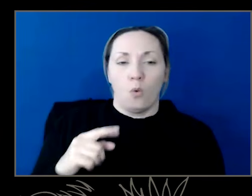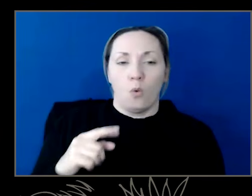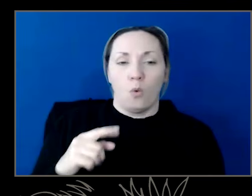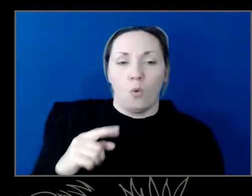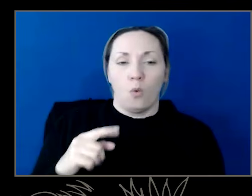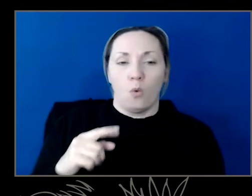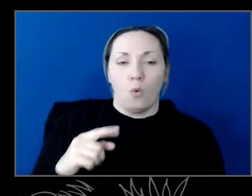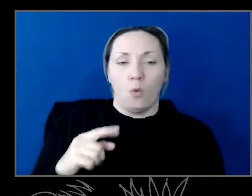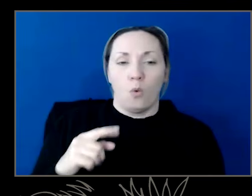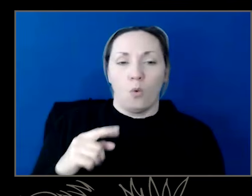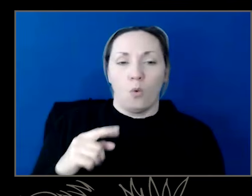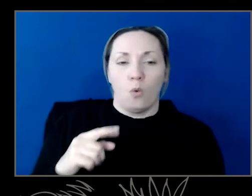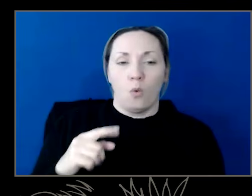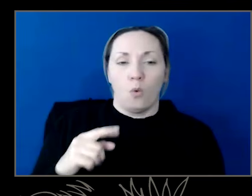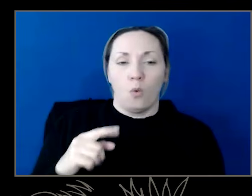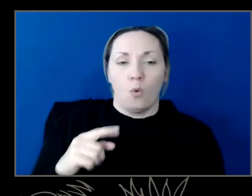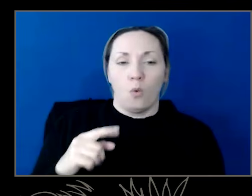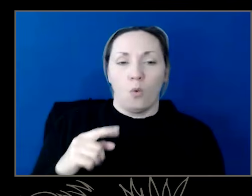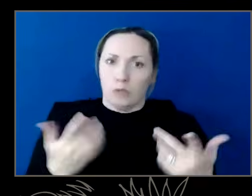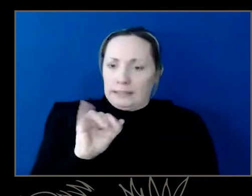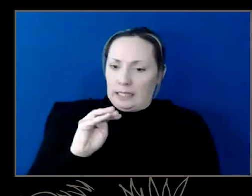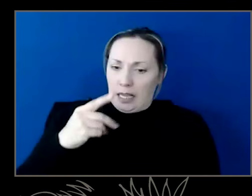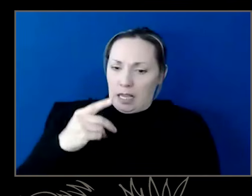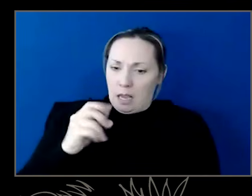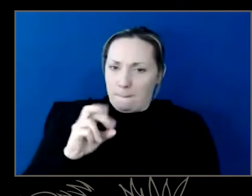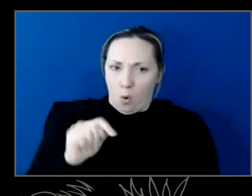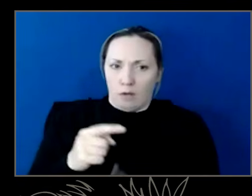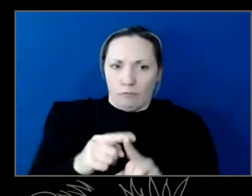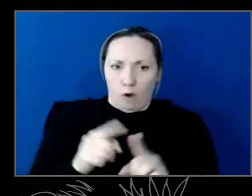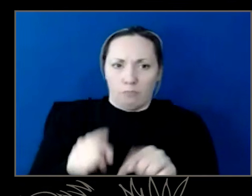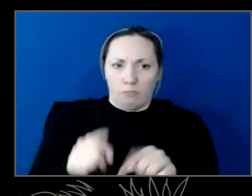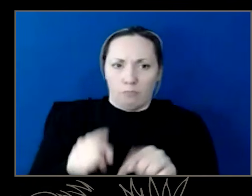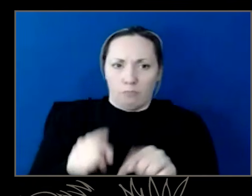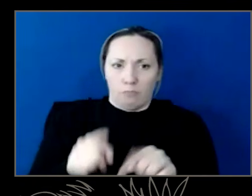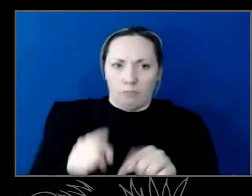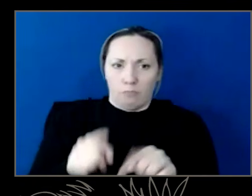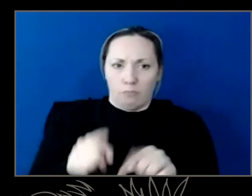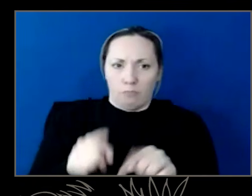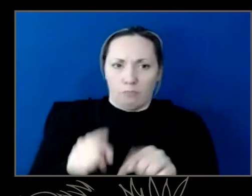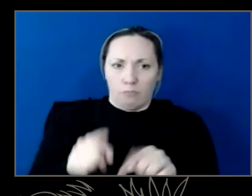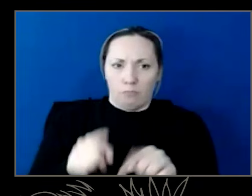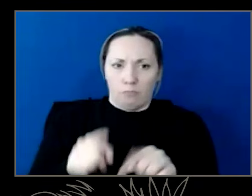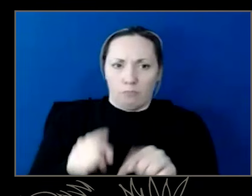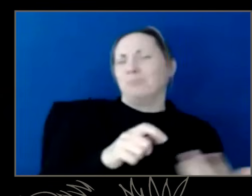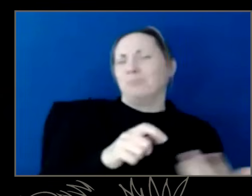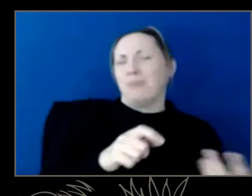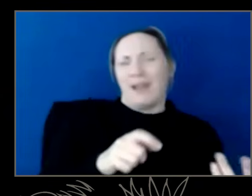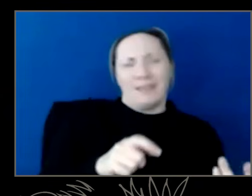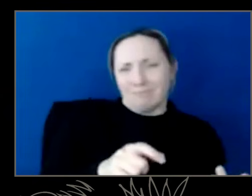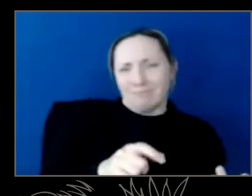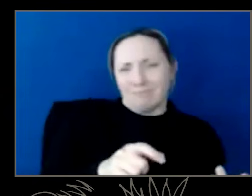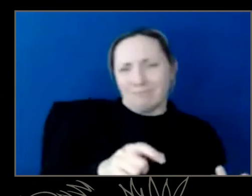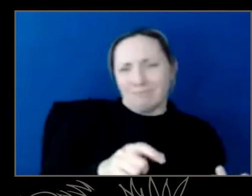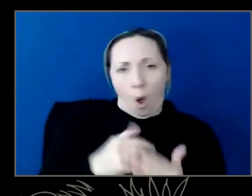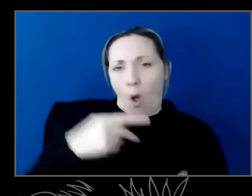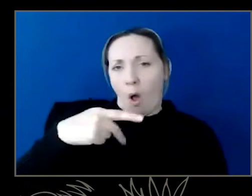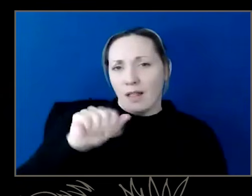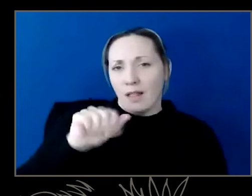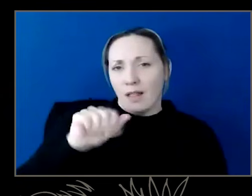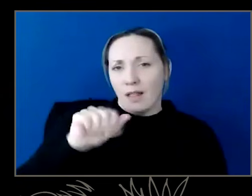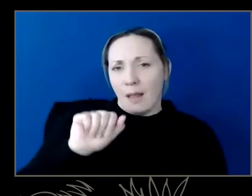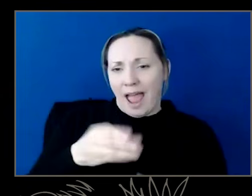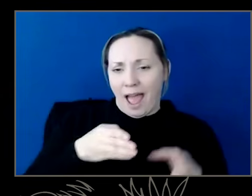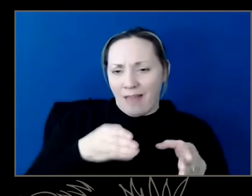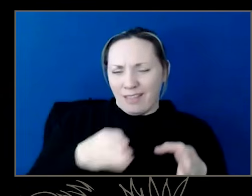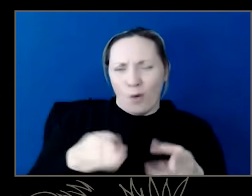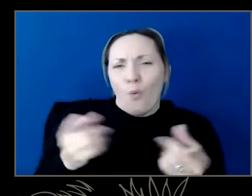import coming from node modules, but it is a lie. Because all paths in TypeScript do is actually